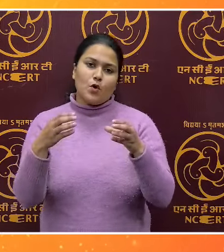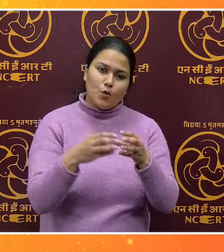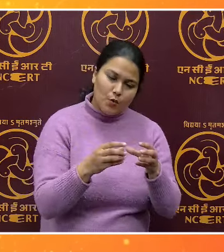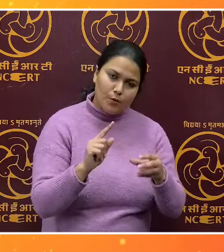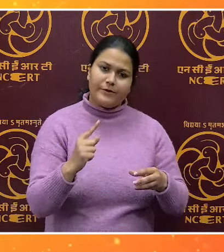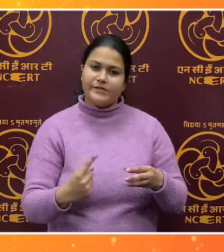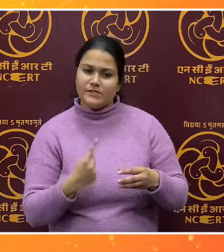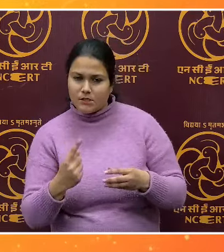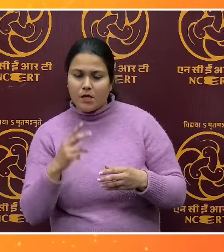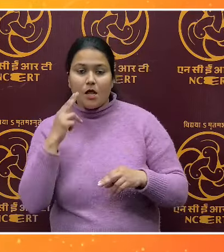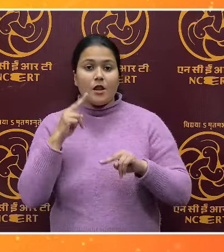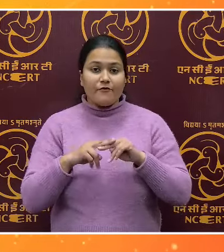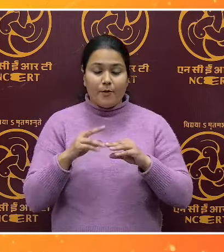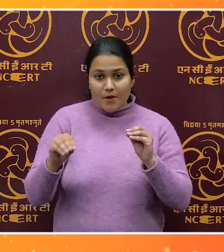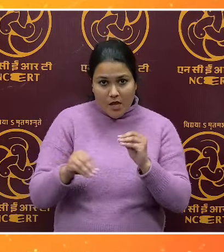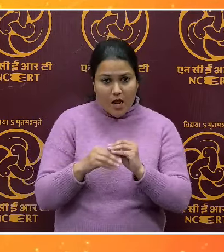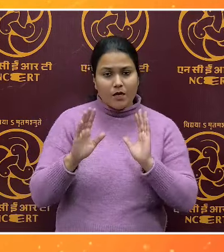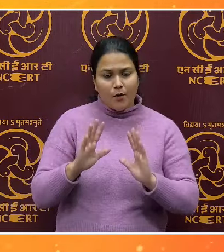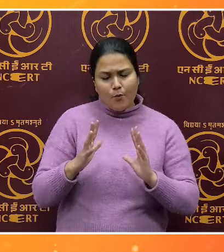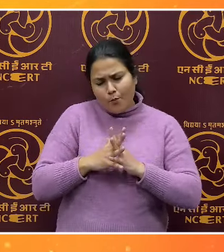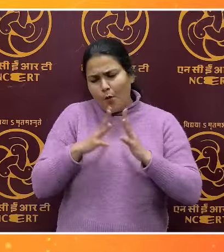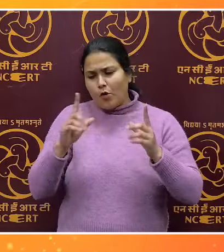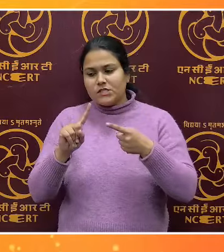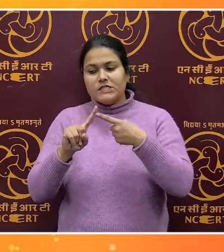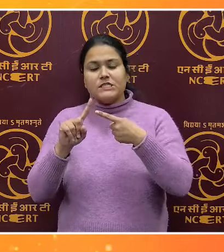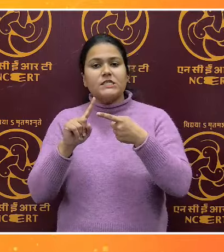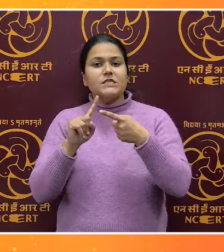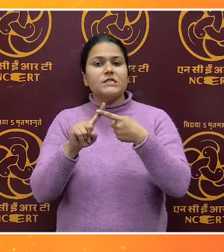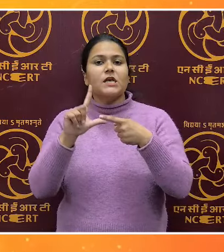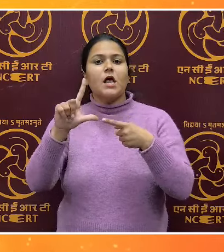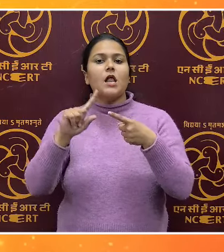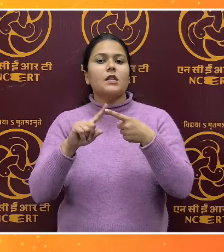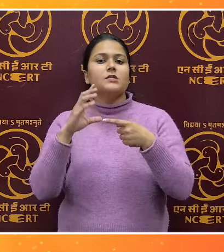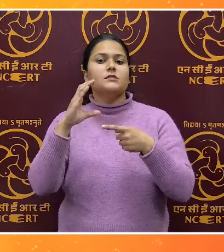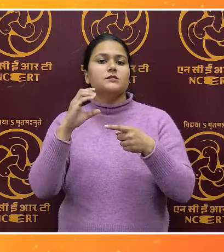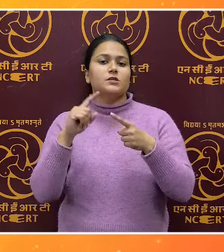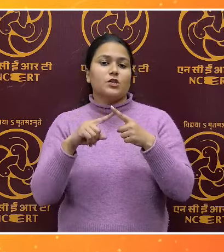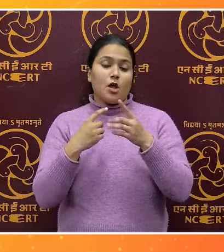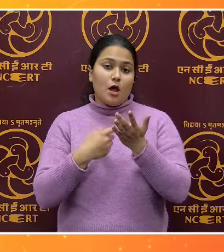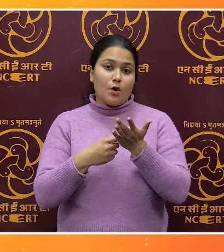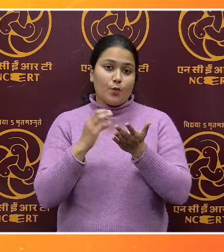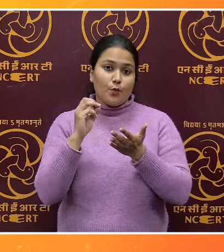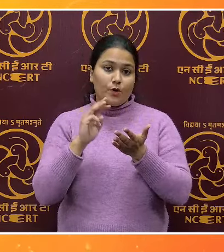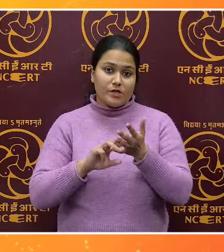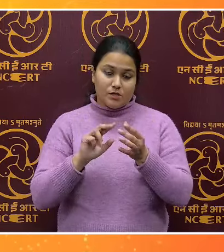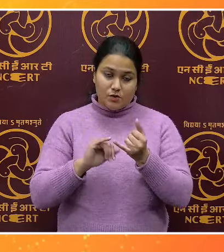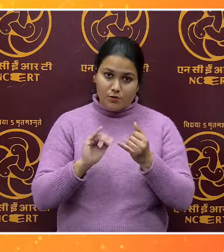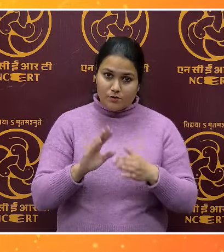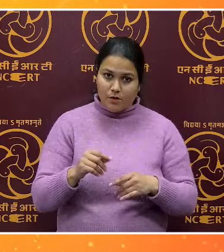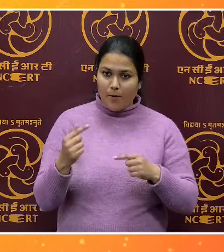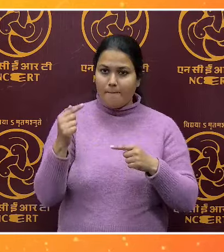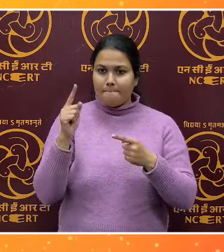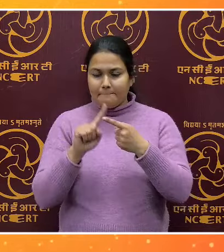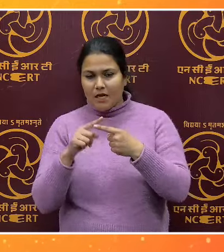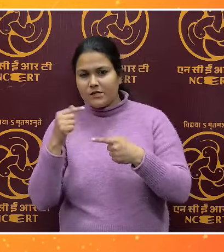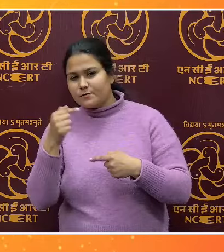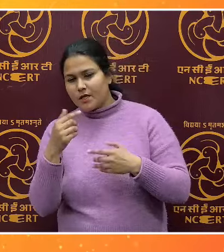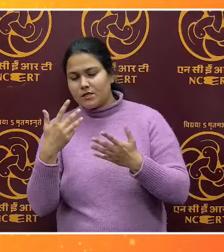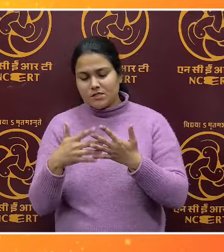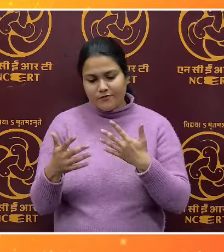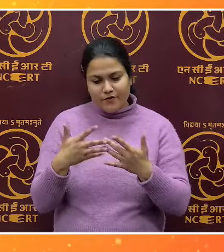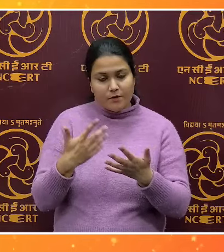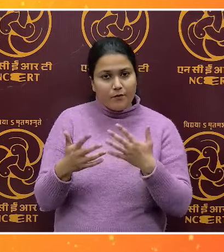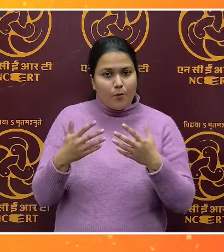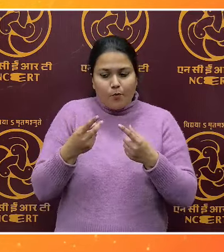having extra electron density, extra electrons, and provide electrons to the central metal